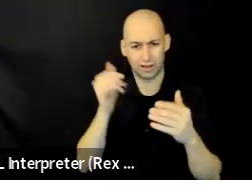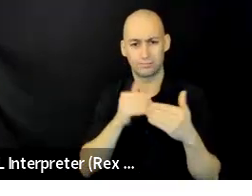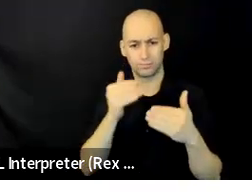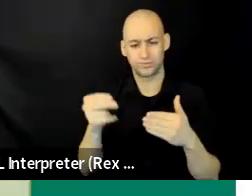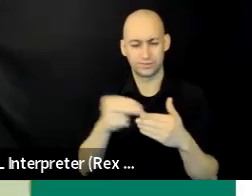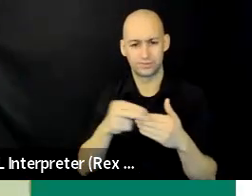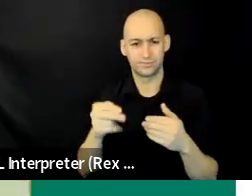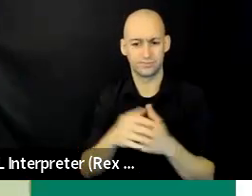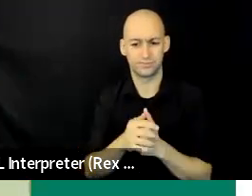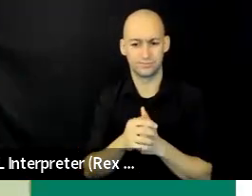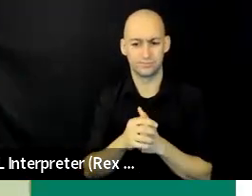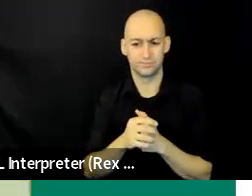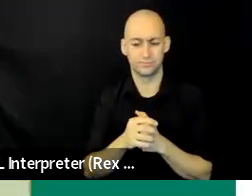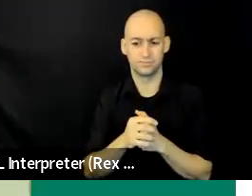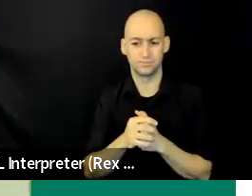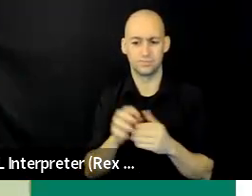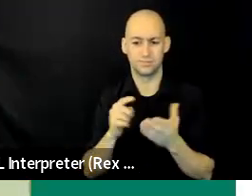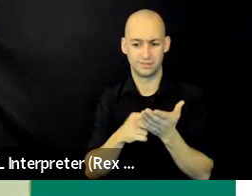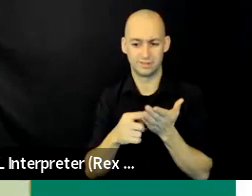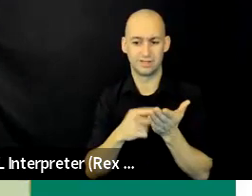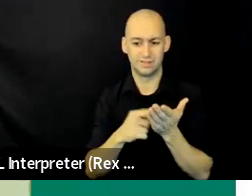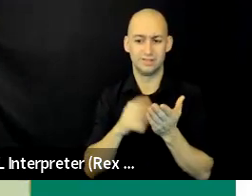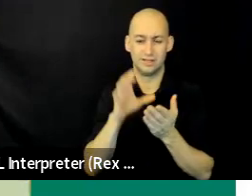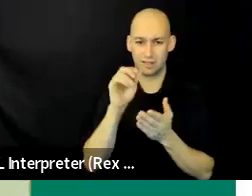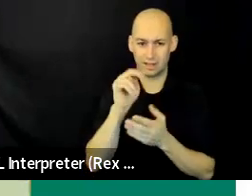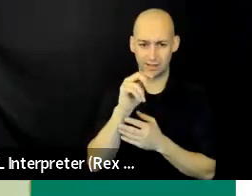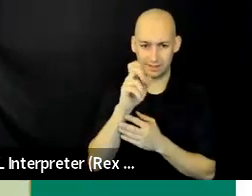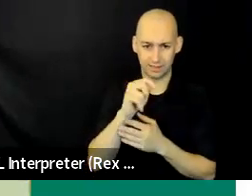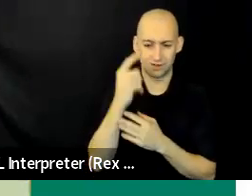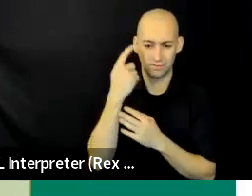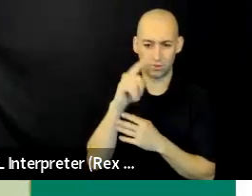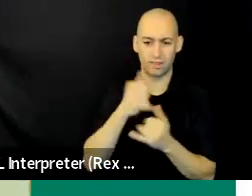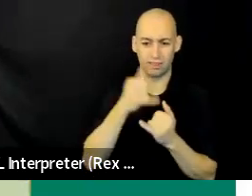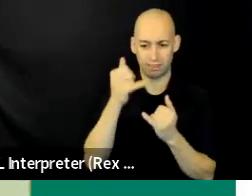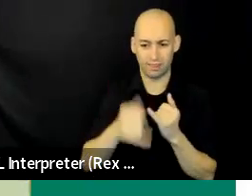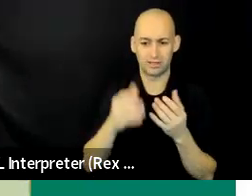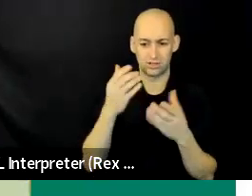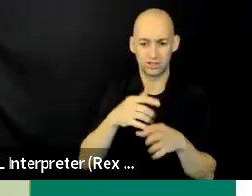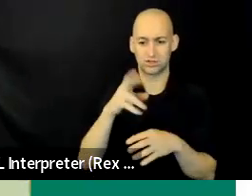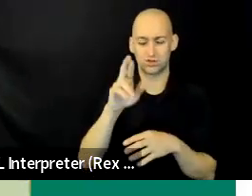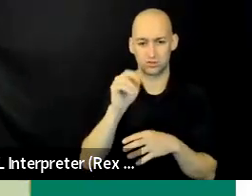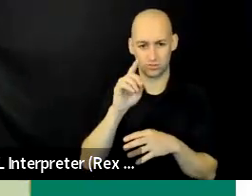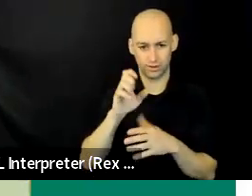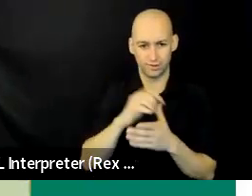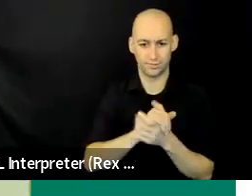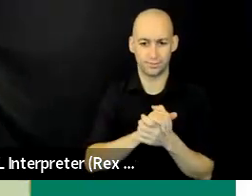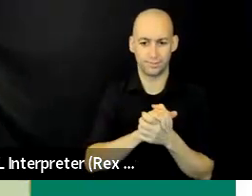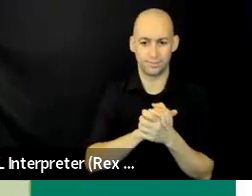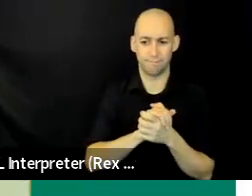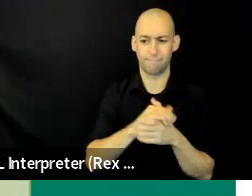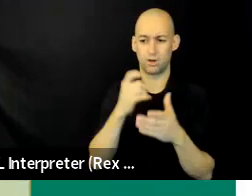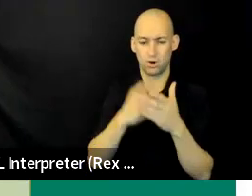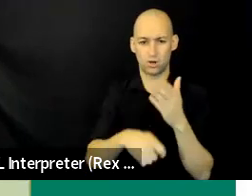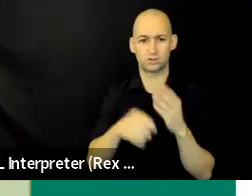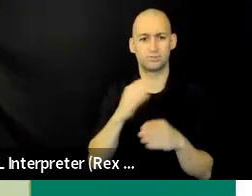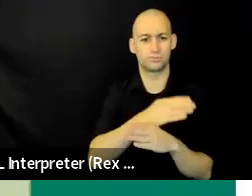please, are just to discuss the context and history of last chance grade. In addition, we'll review the cost, scope, and